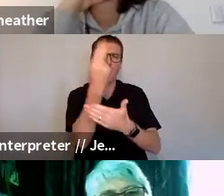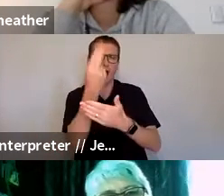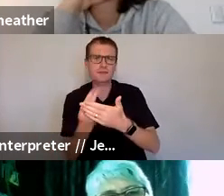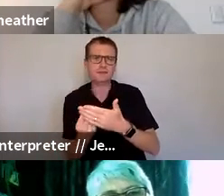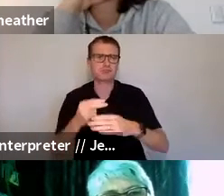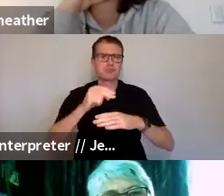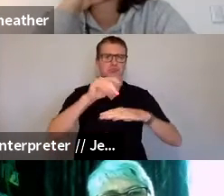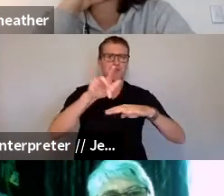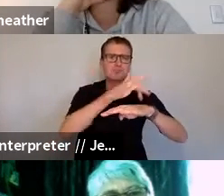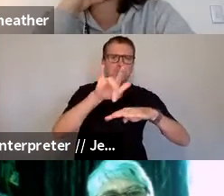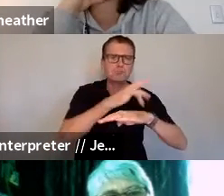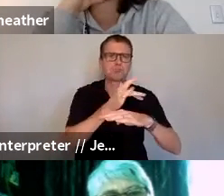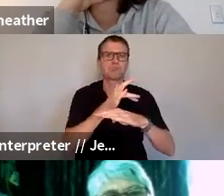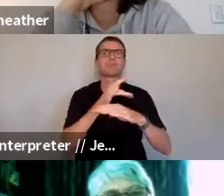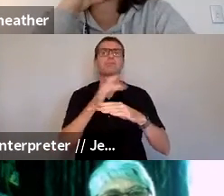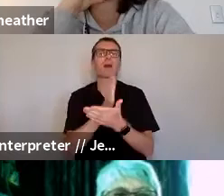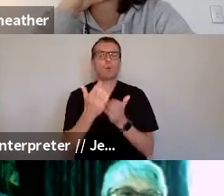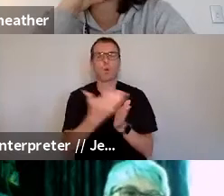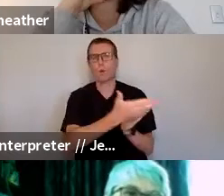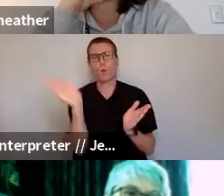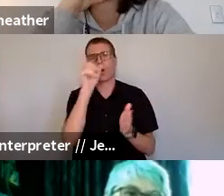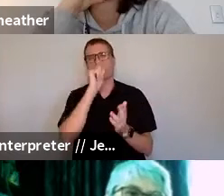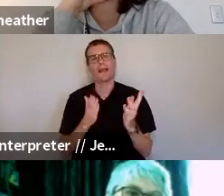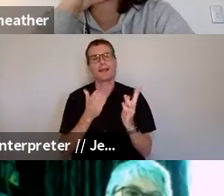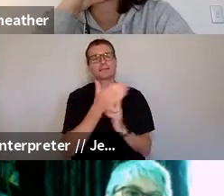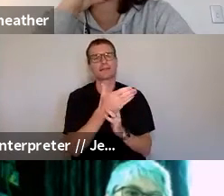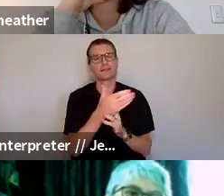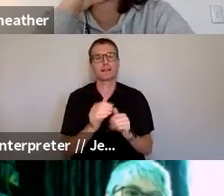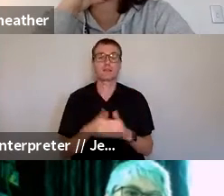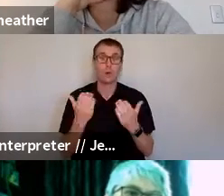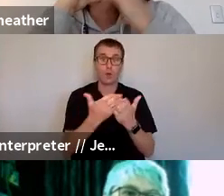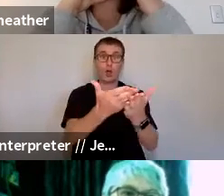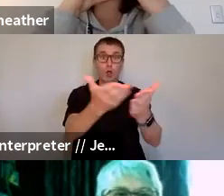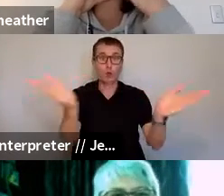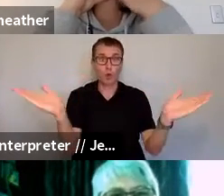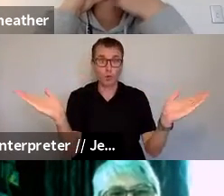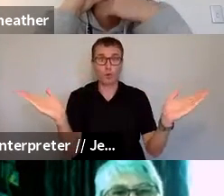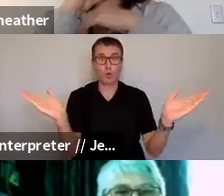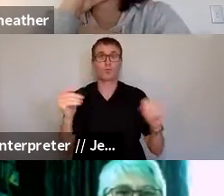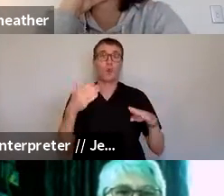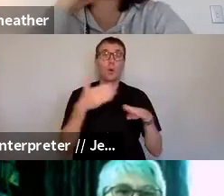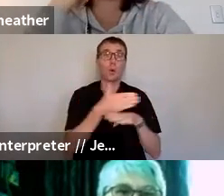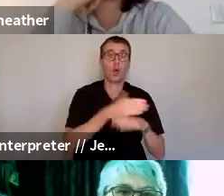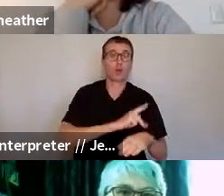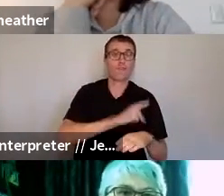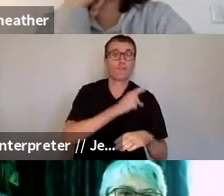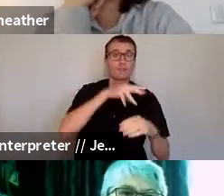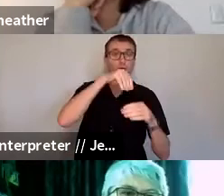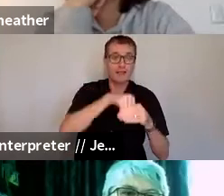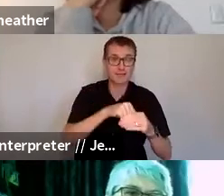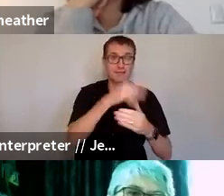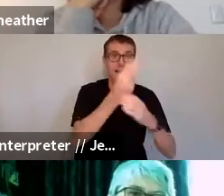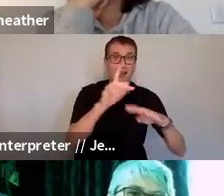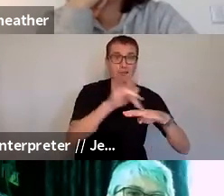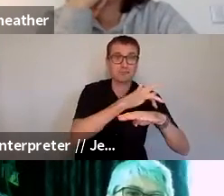what the impact on experience in the arts as an audience member or as a practitioner has been on the communities that